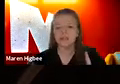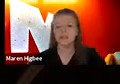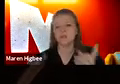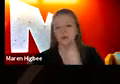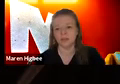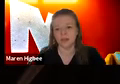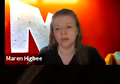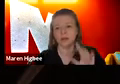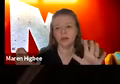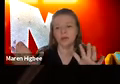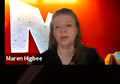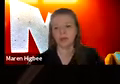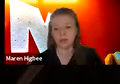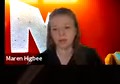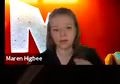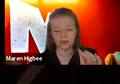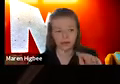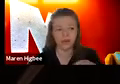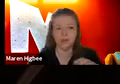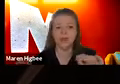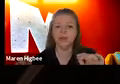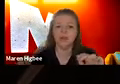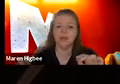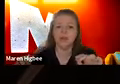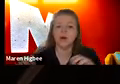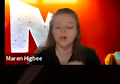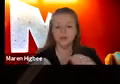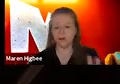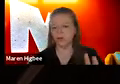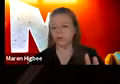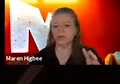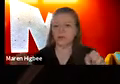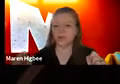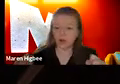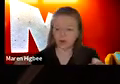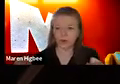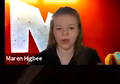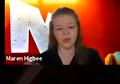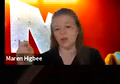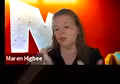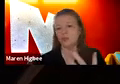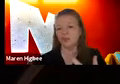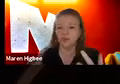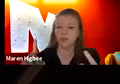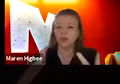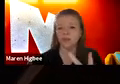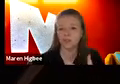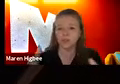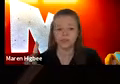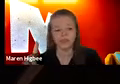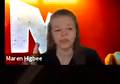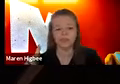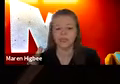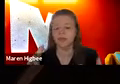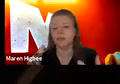is savings on one side. I'll talk about that in a minute, but overall you think, oh, we're not paying for food and the